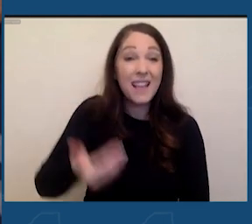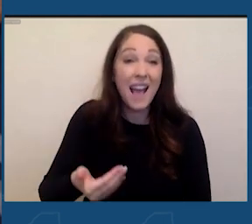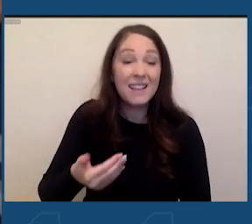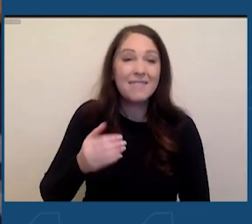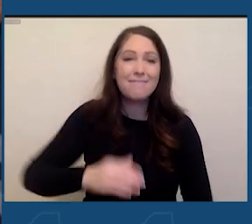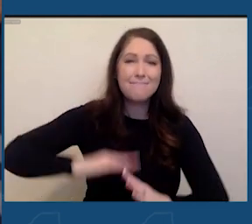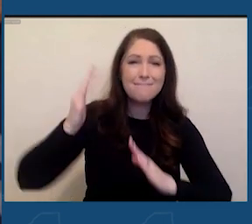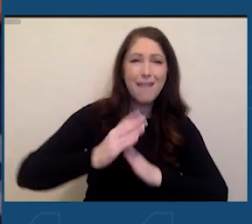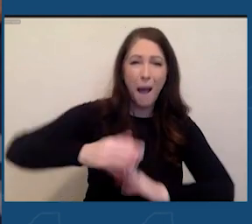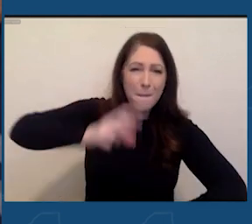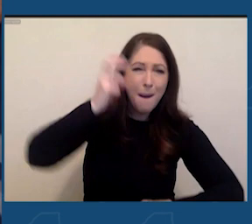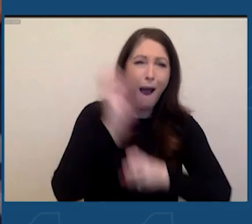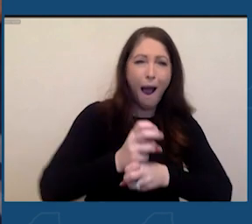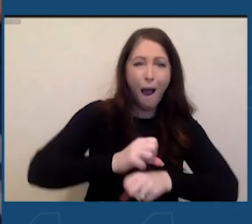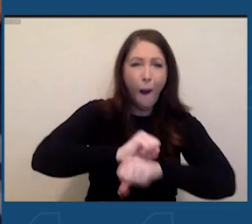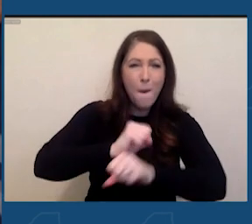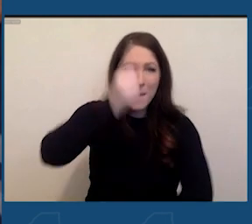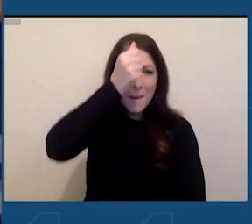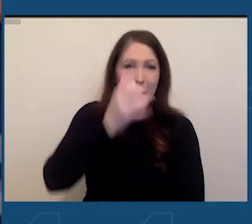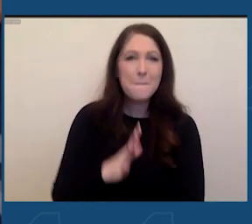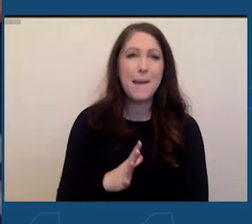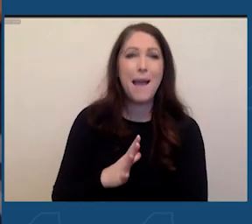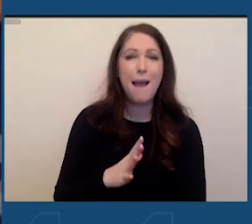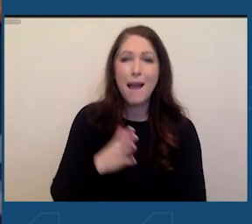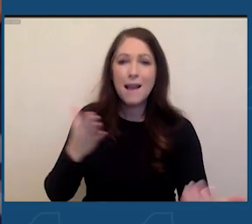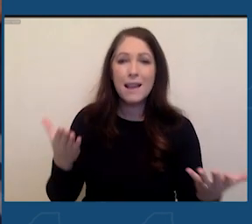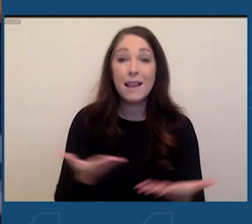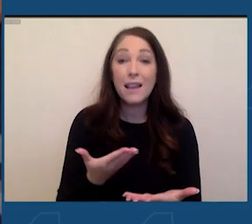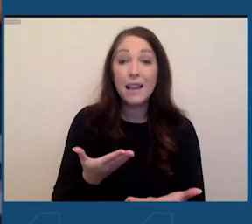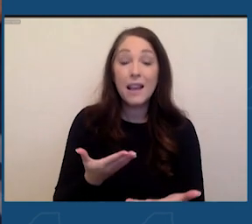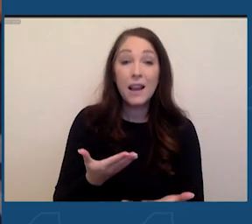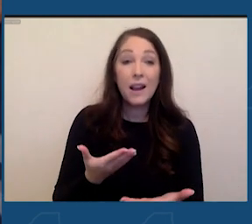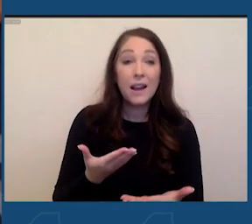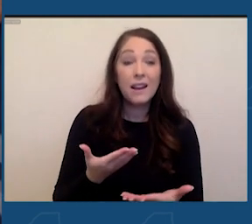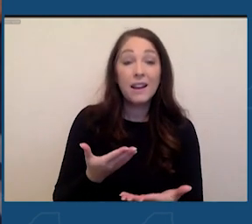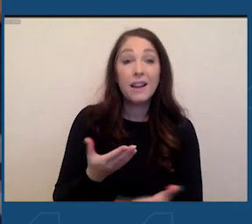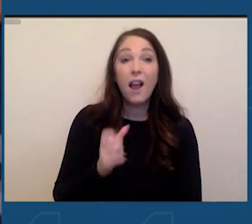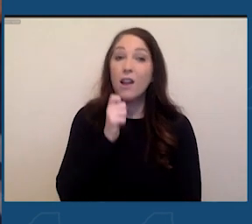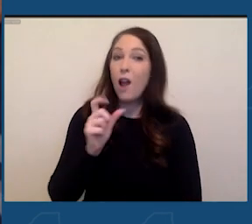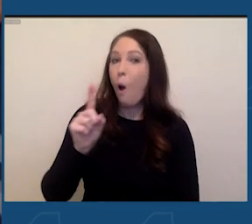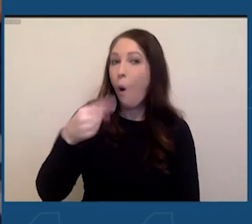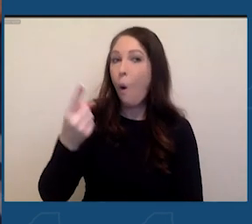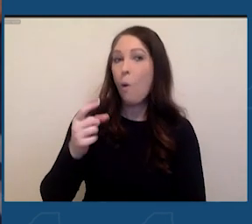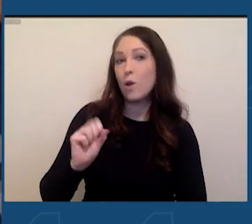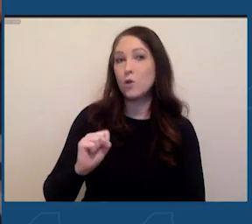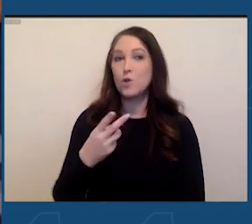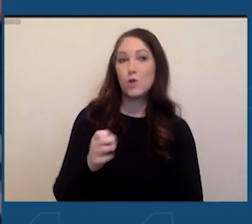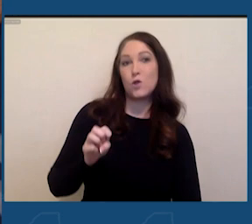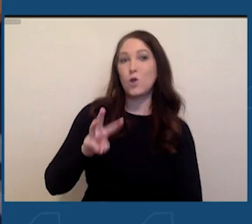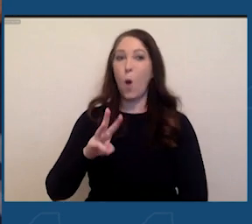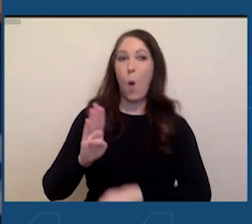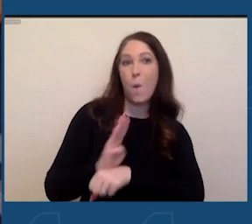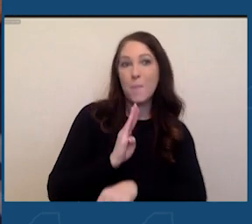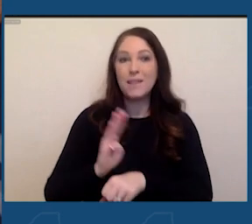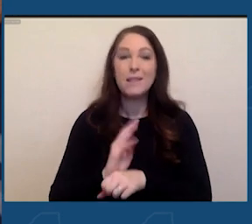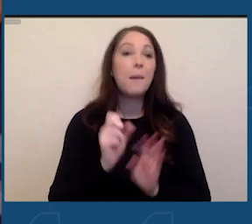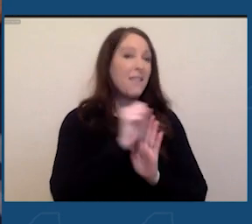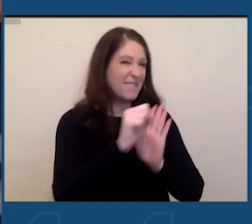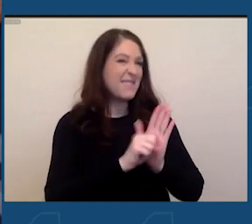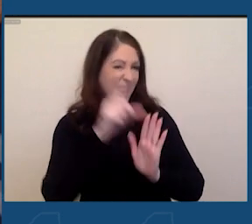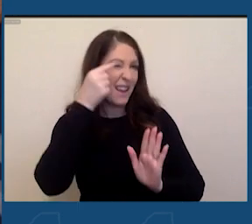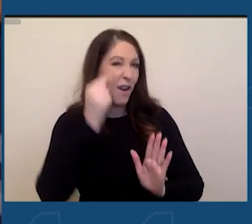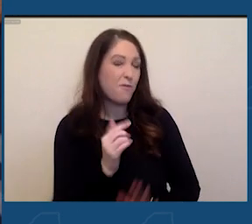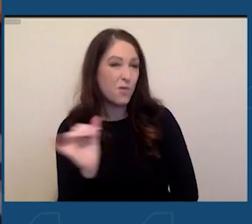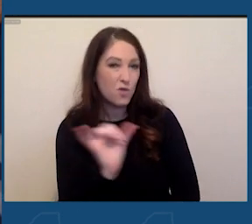working man in not just show business, but state government, a man whose life